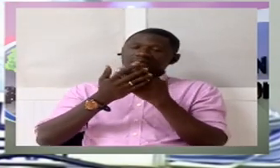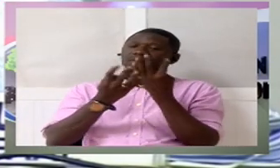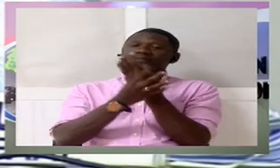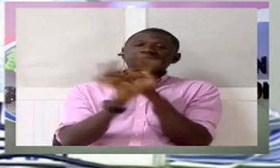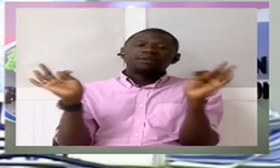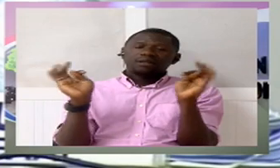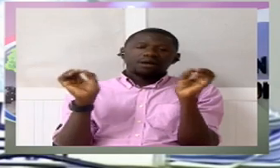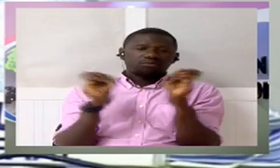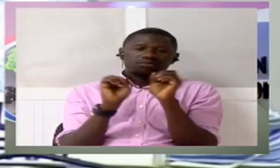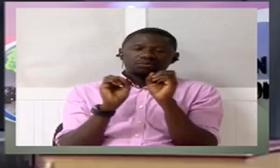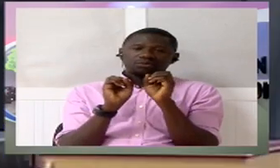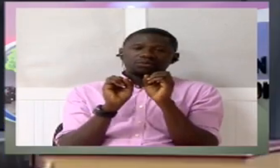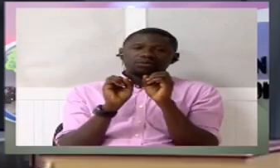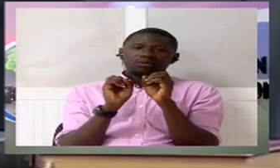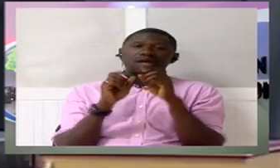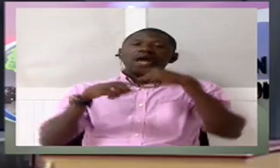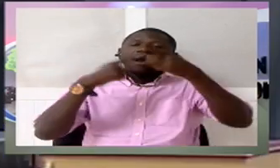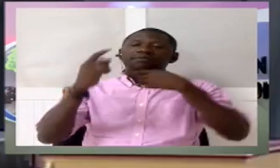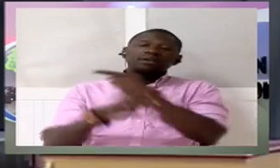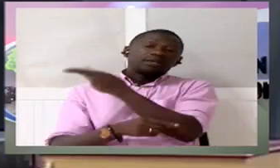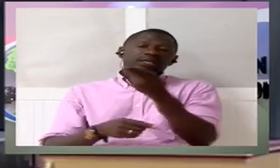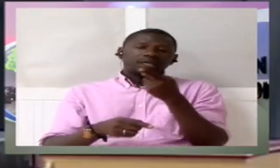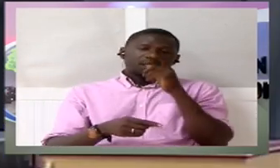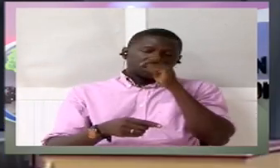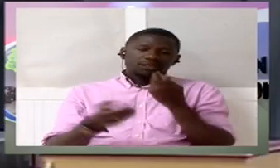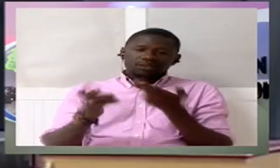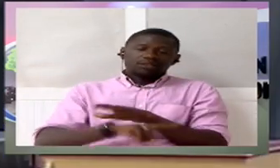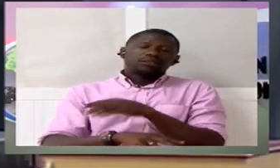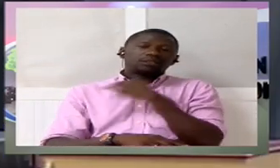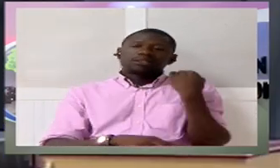Yes. Allegedly, they killed him.